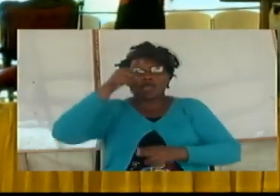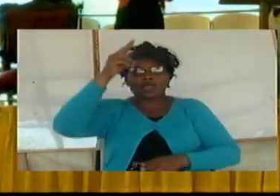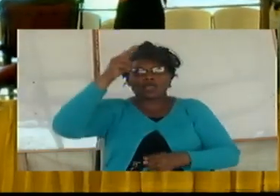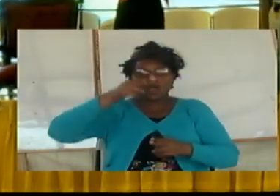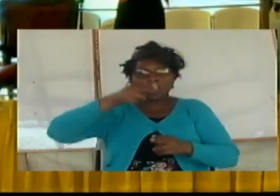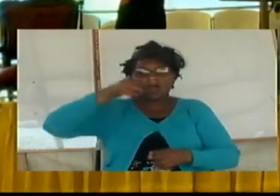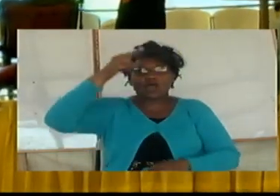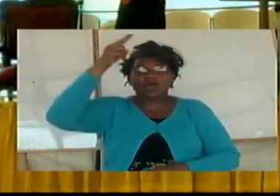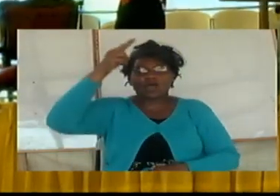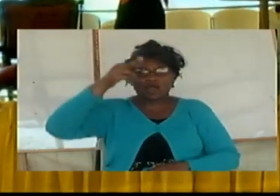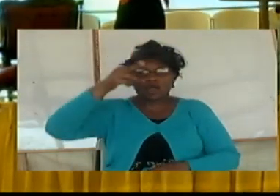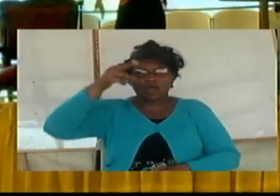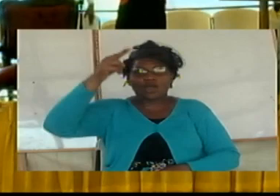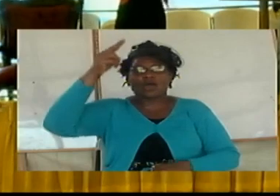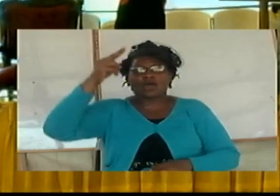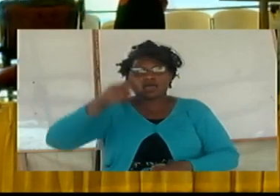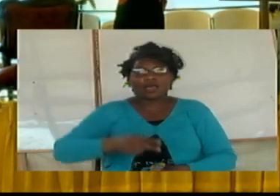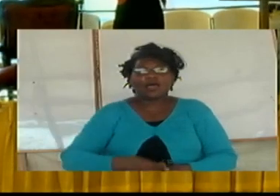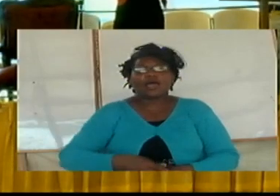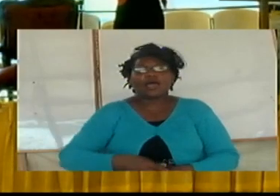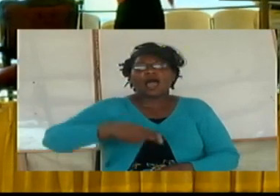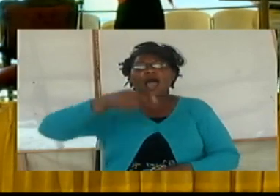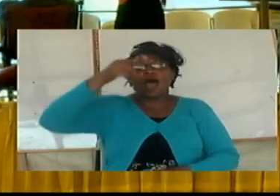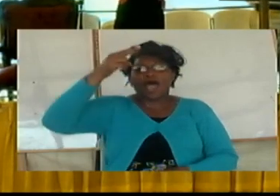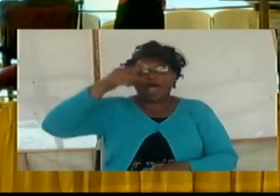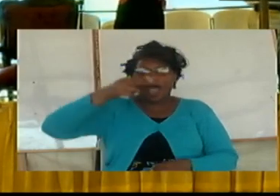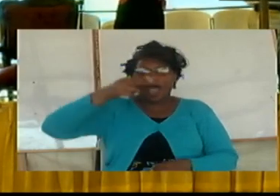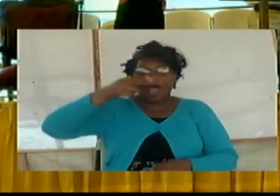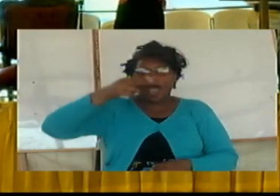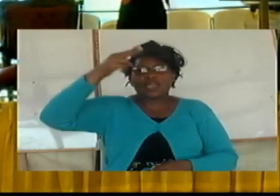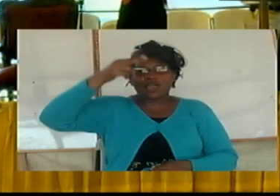higher. Be lifted